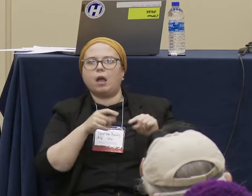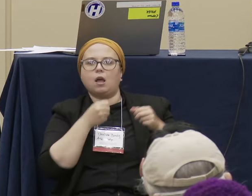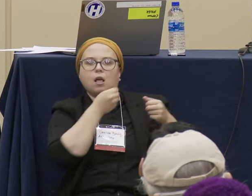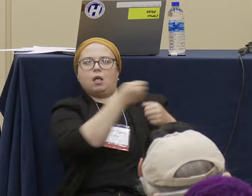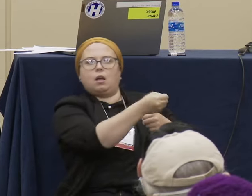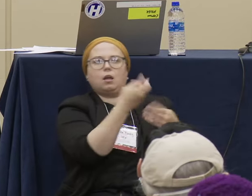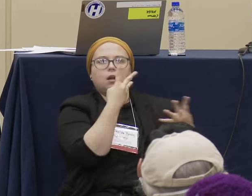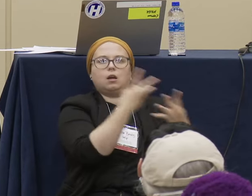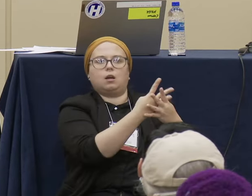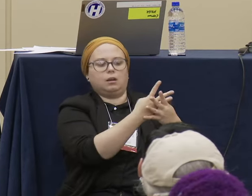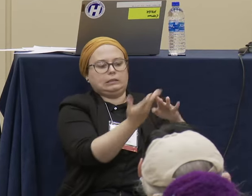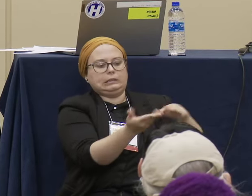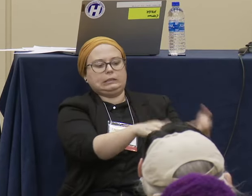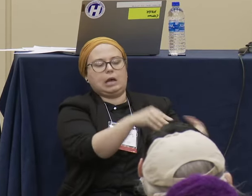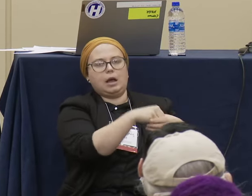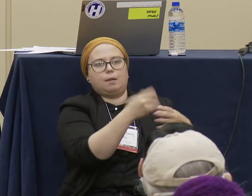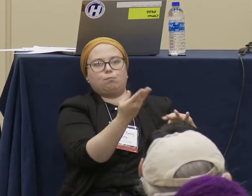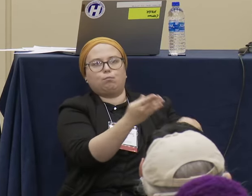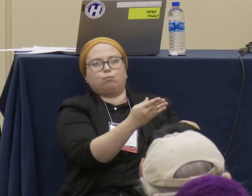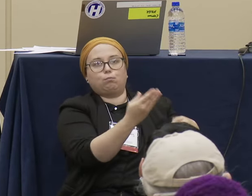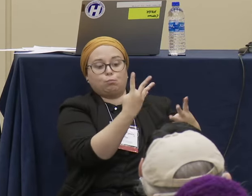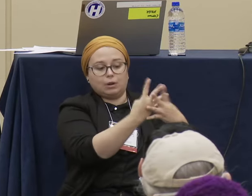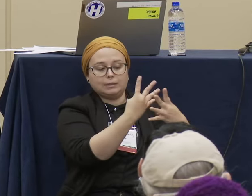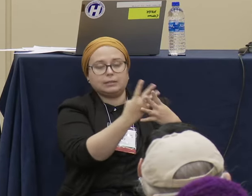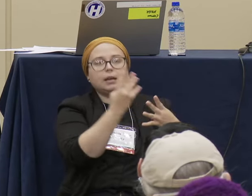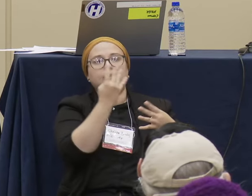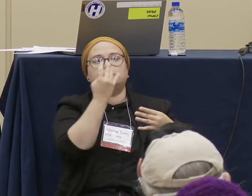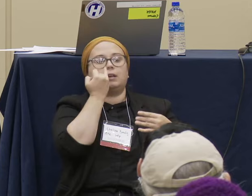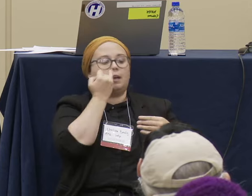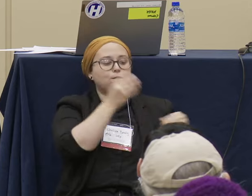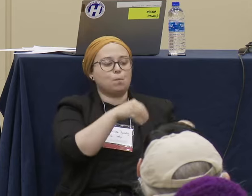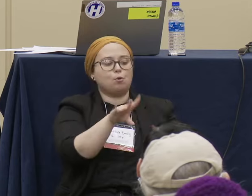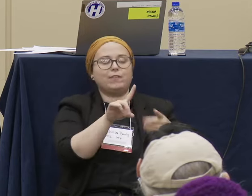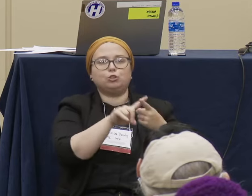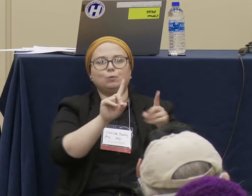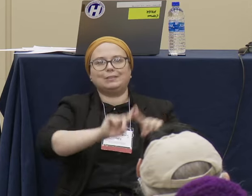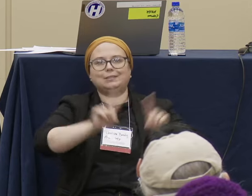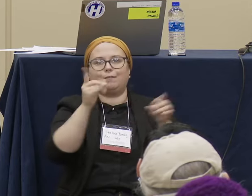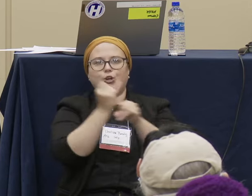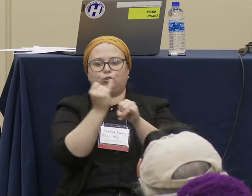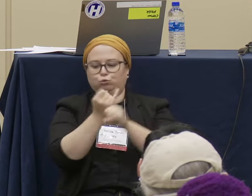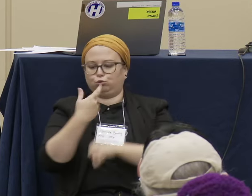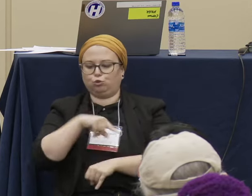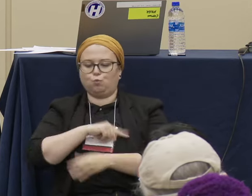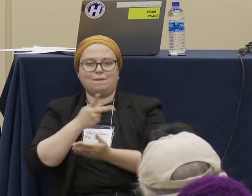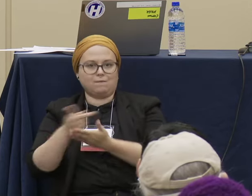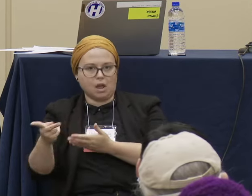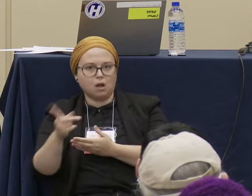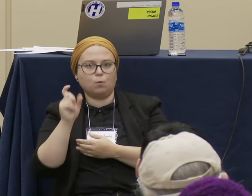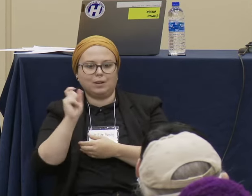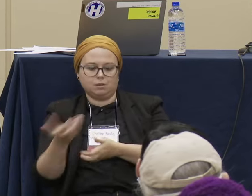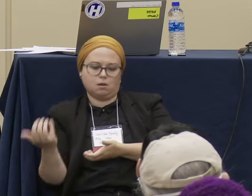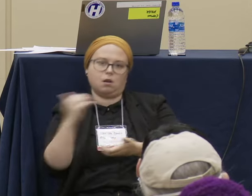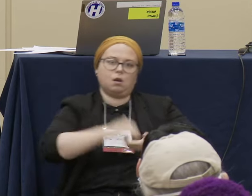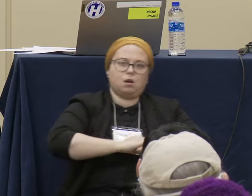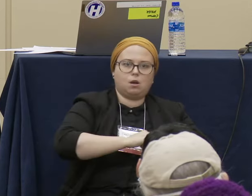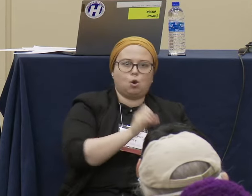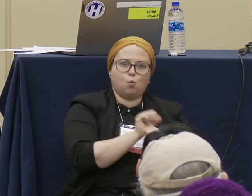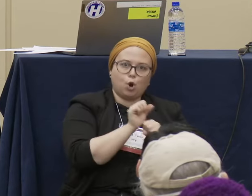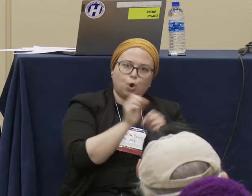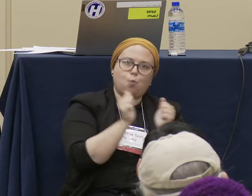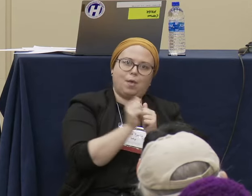of, okay, if you're moving to a different institution, like we failed, we have to, we do it like with the people, because we are the